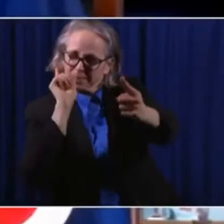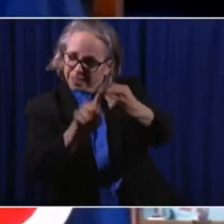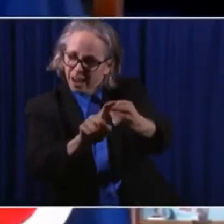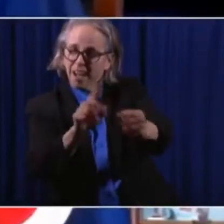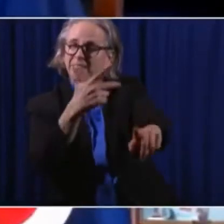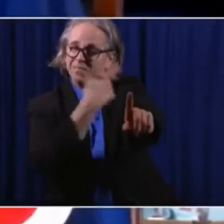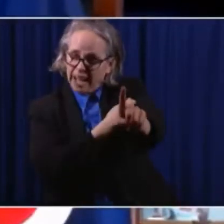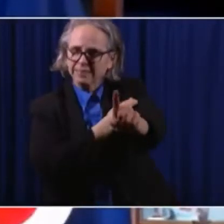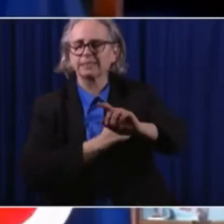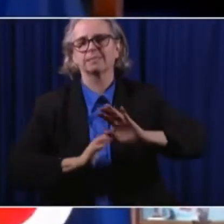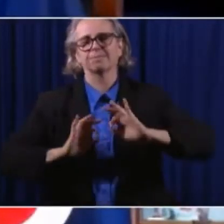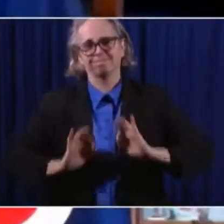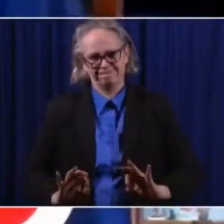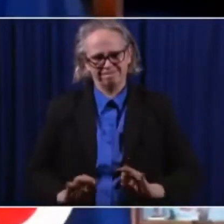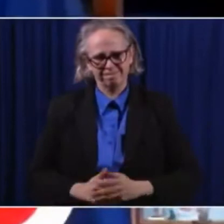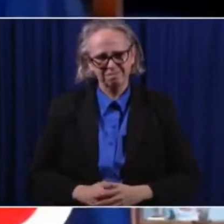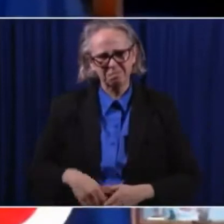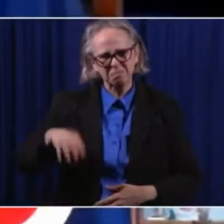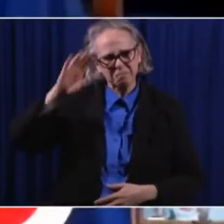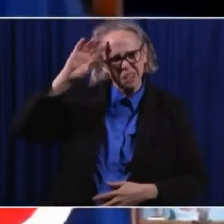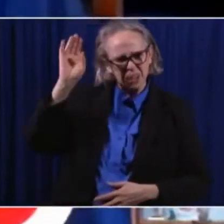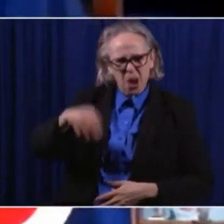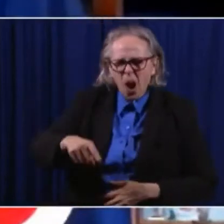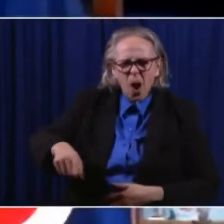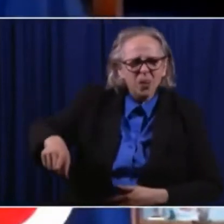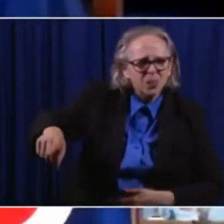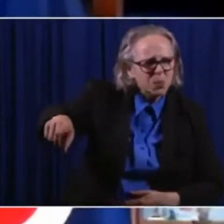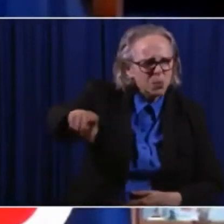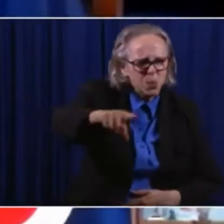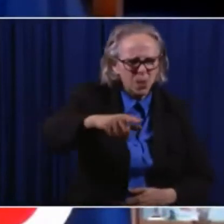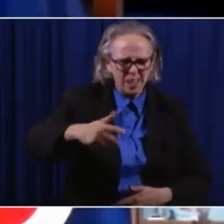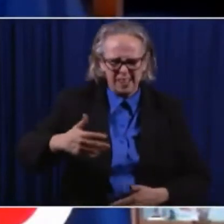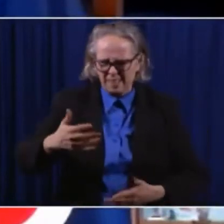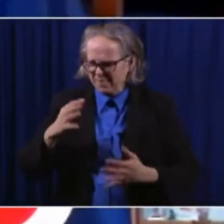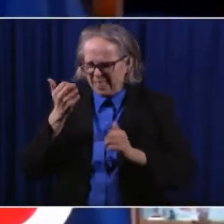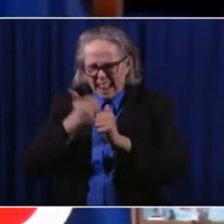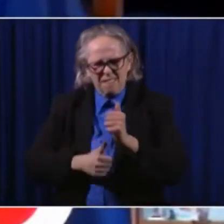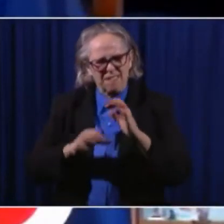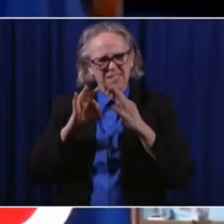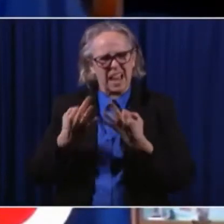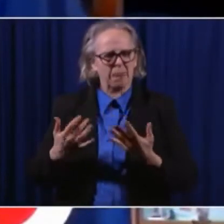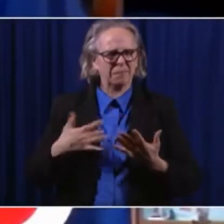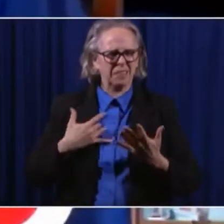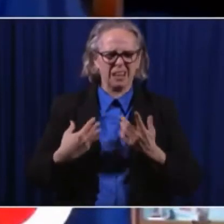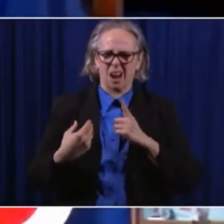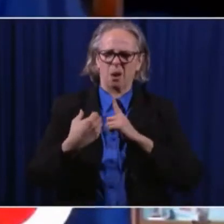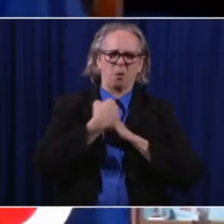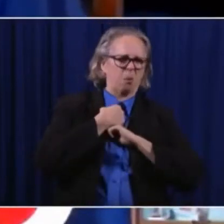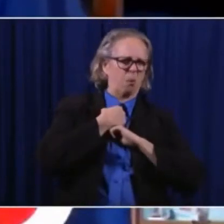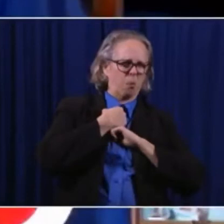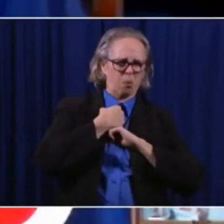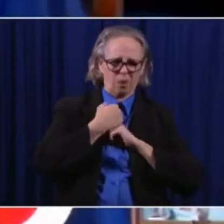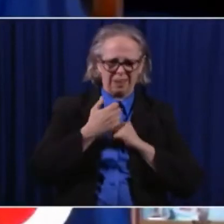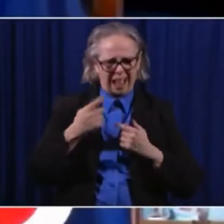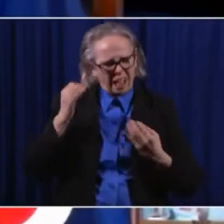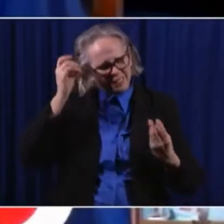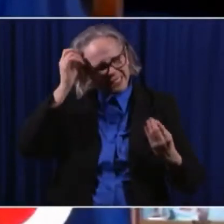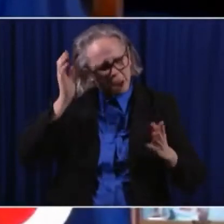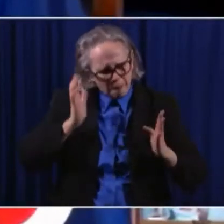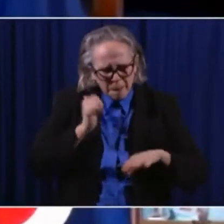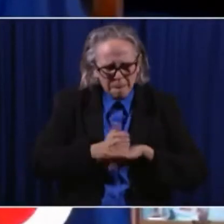You know, I know it affects every family, and every family needs to have a plan. And I shared with the governor this morning about what